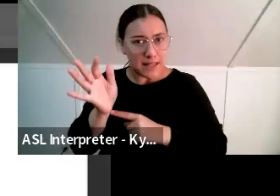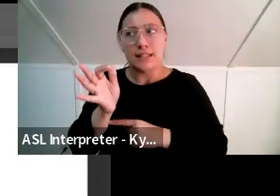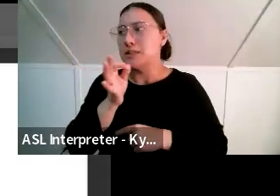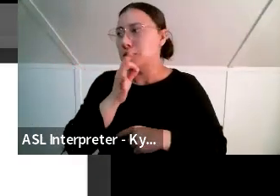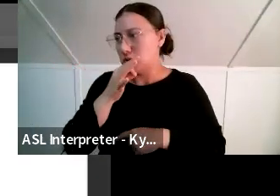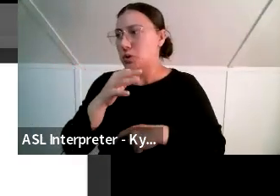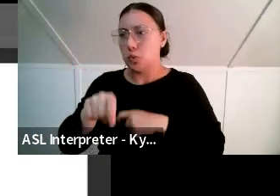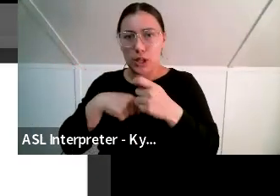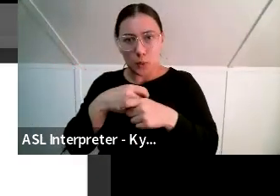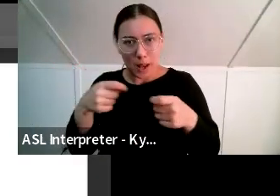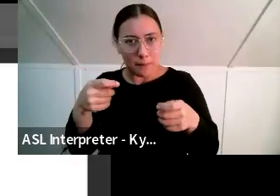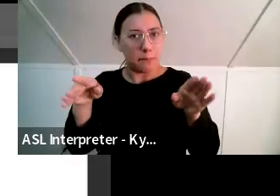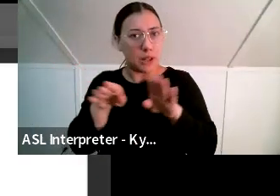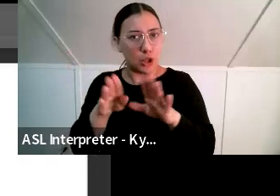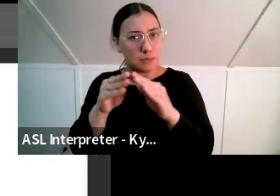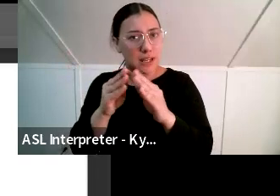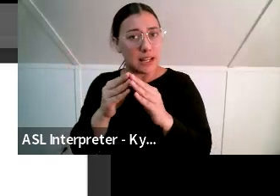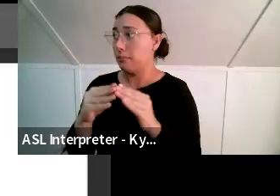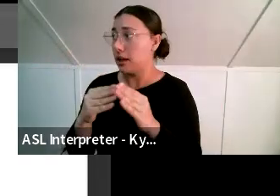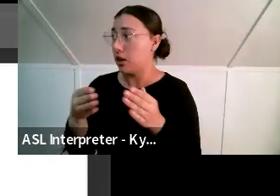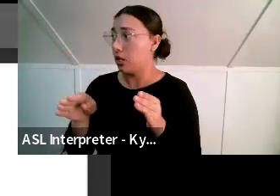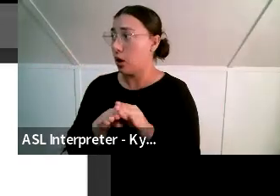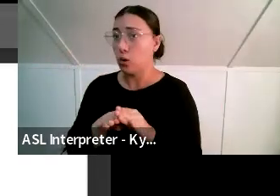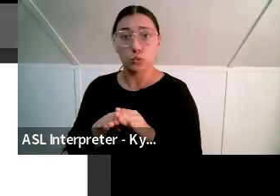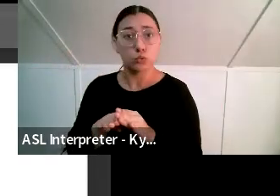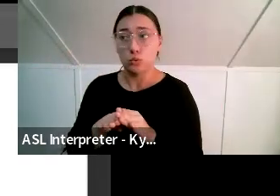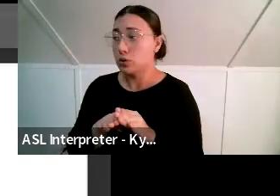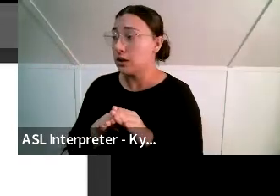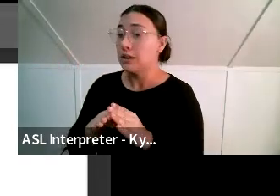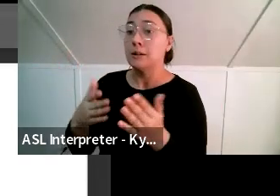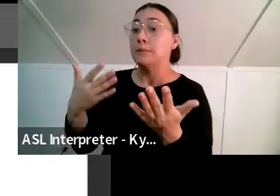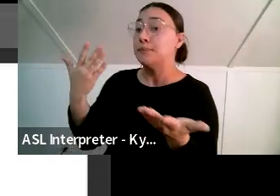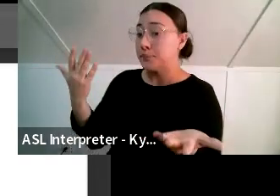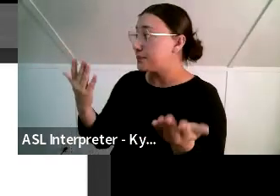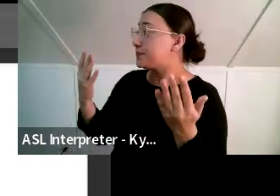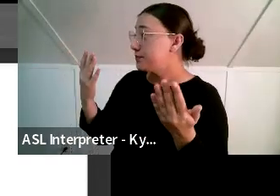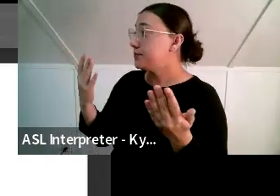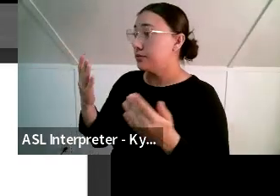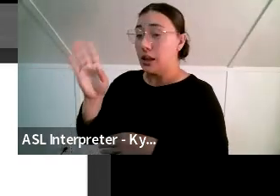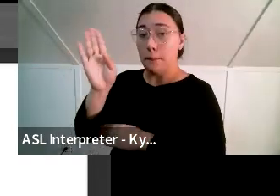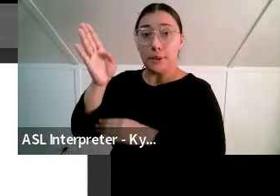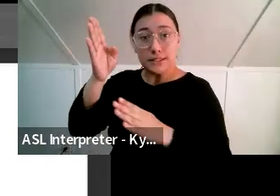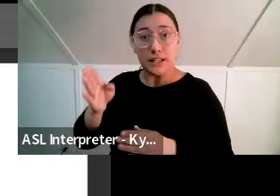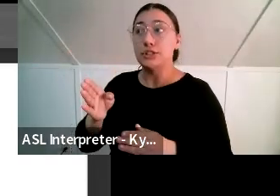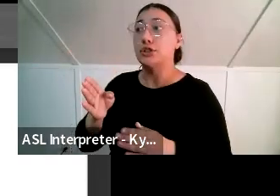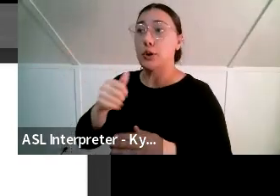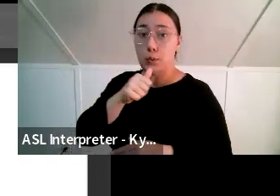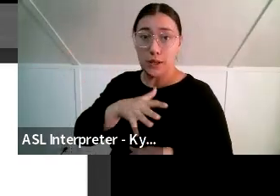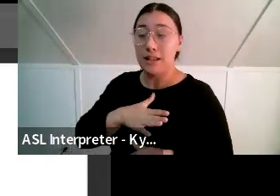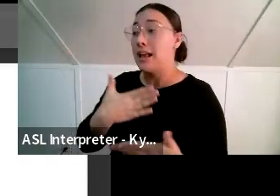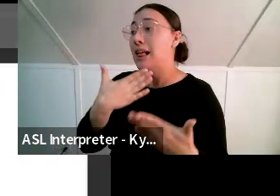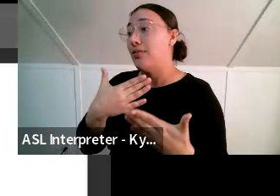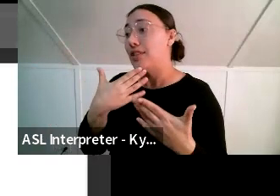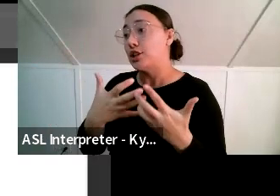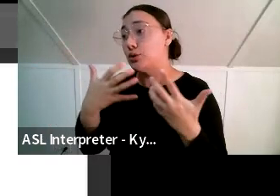other questions or our online audience has any. So thank you everyone. And with this, our next event is going to be on the 22nd